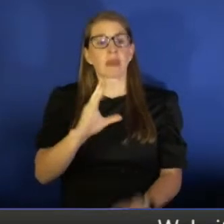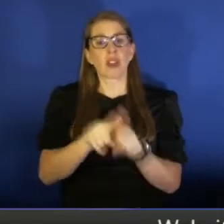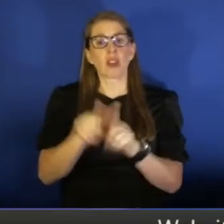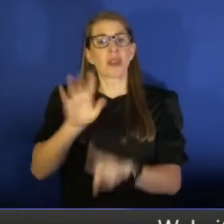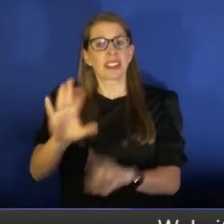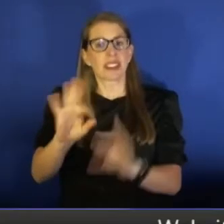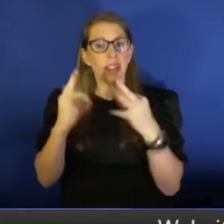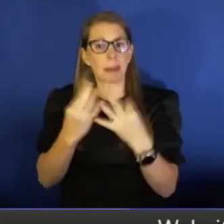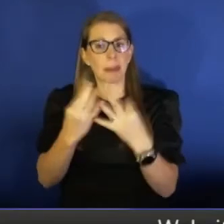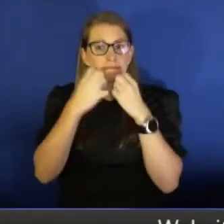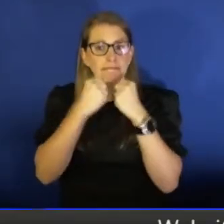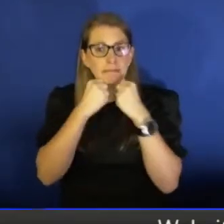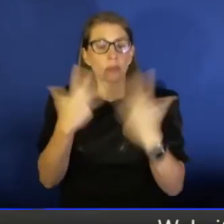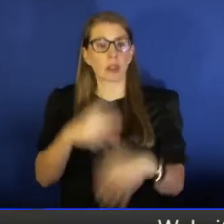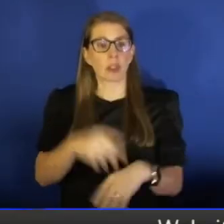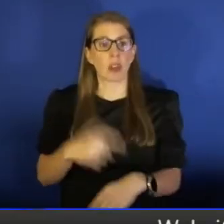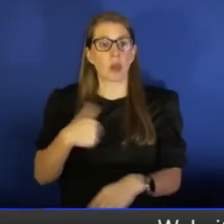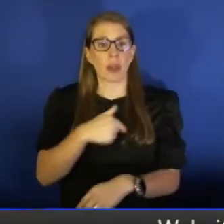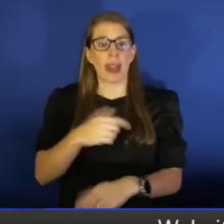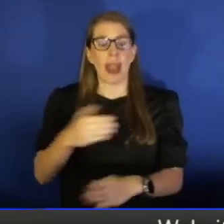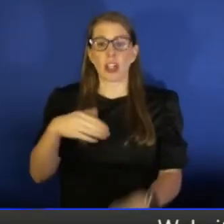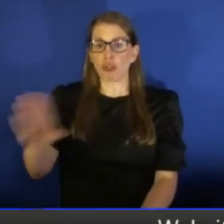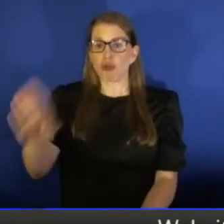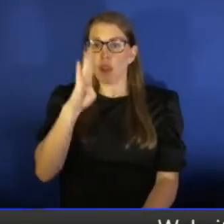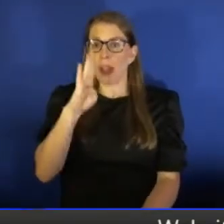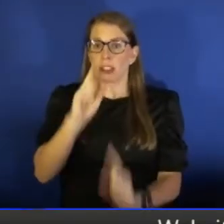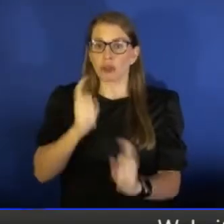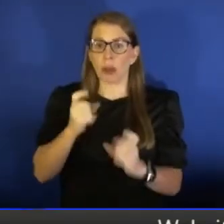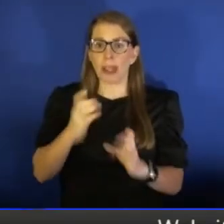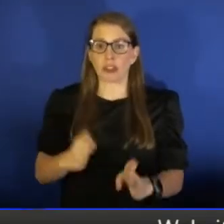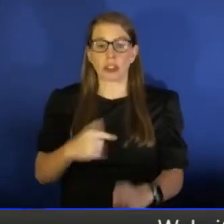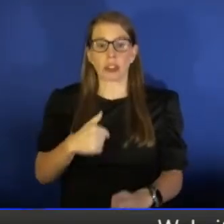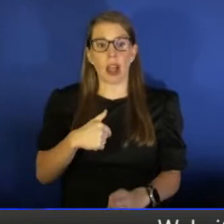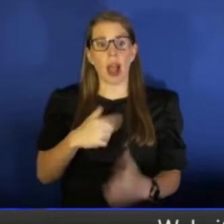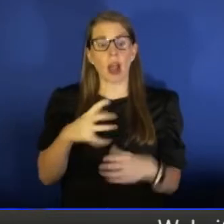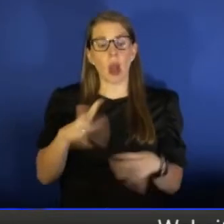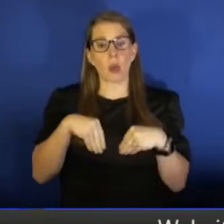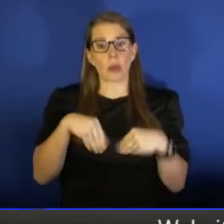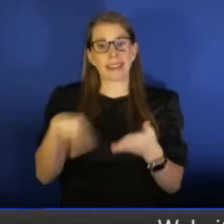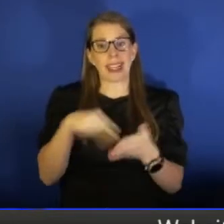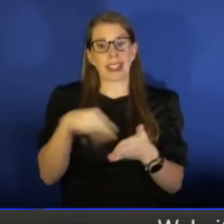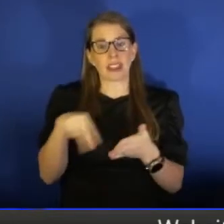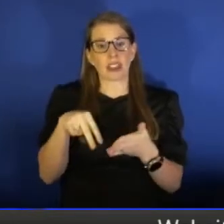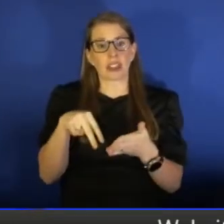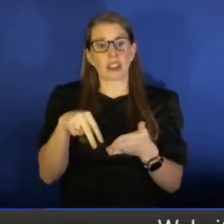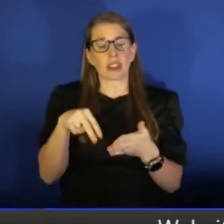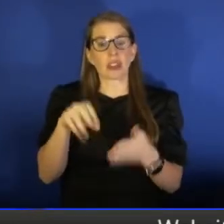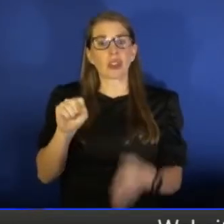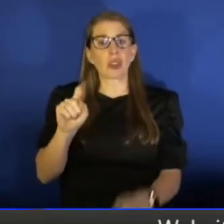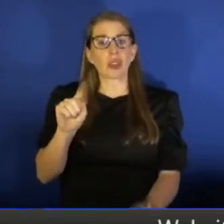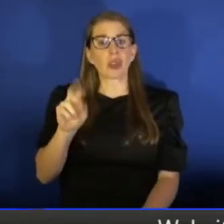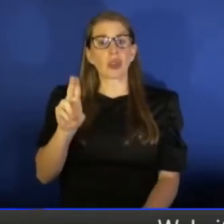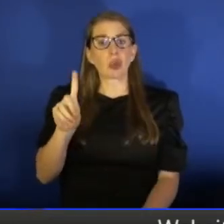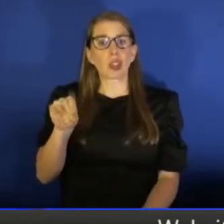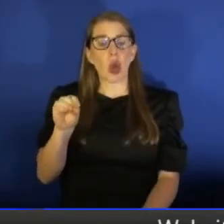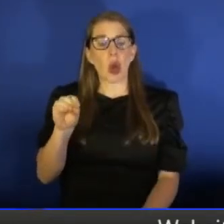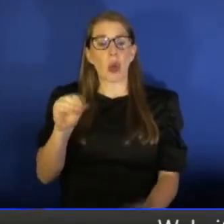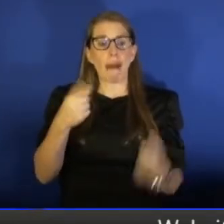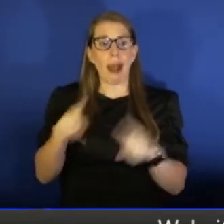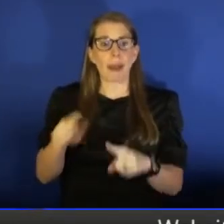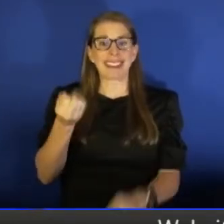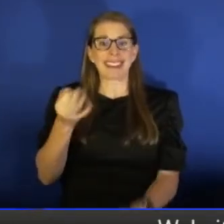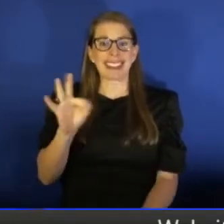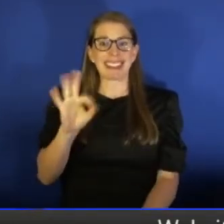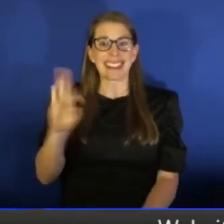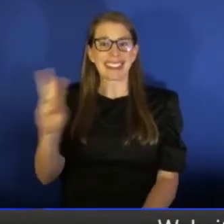a directed donation. I owned a dance studio at the time that this all happened in 1996, and one